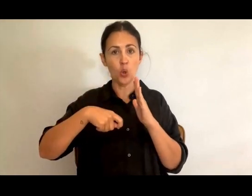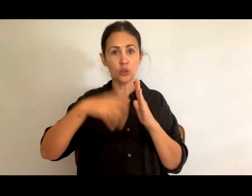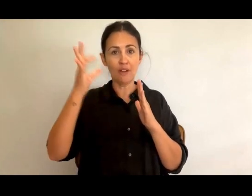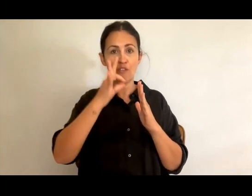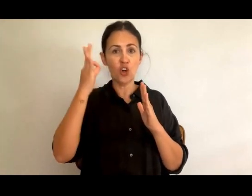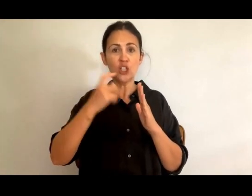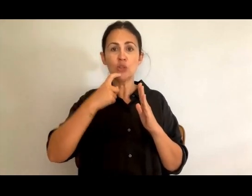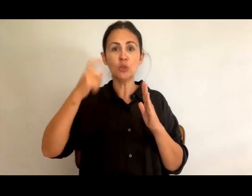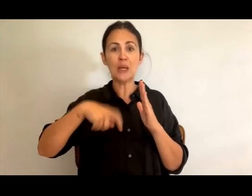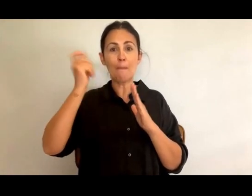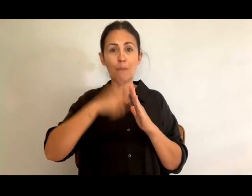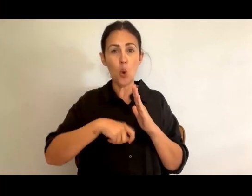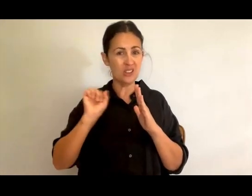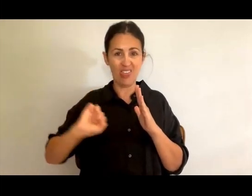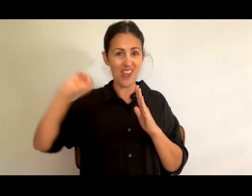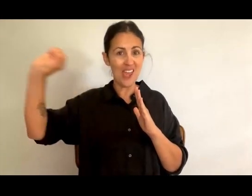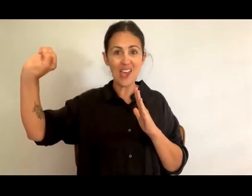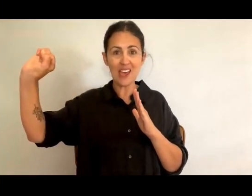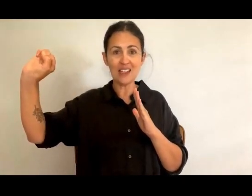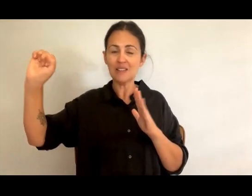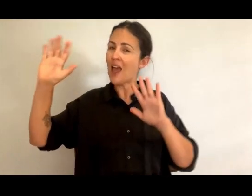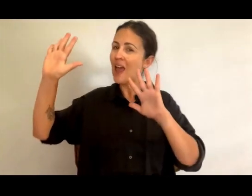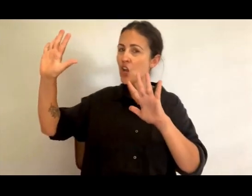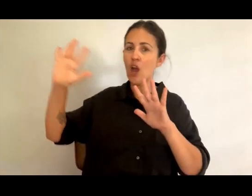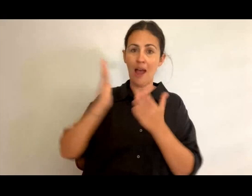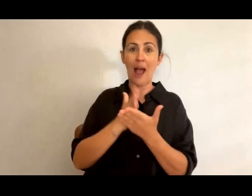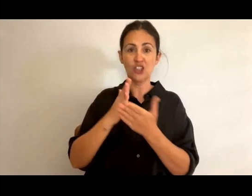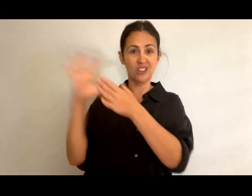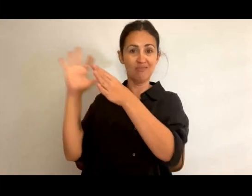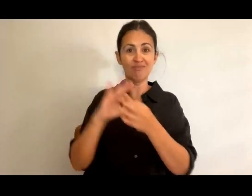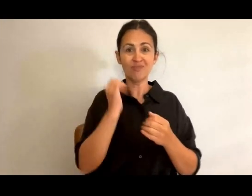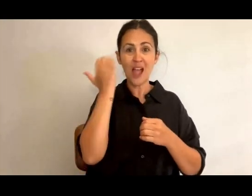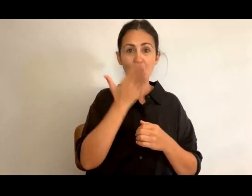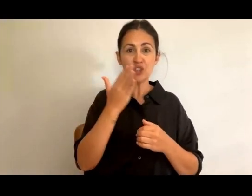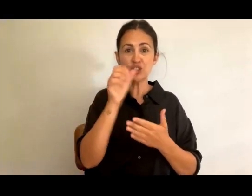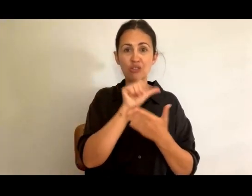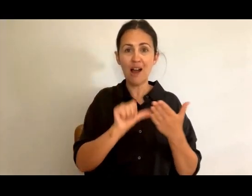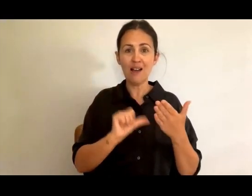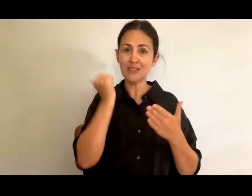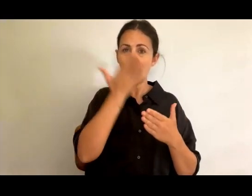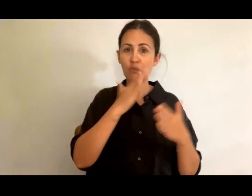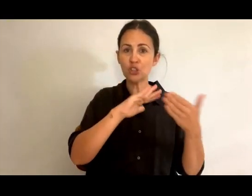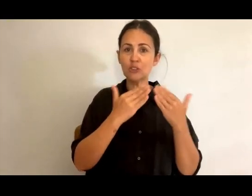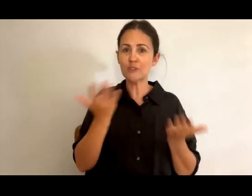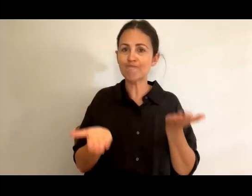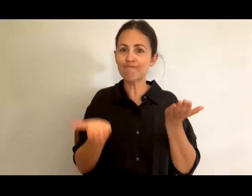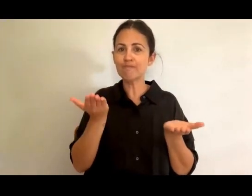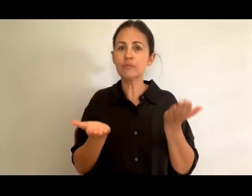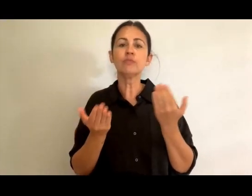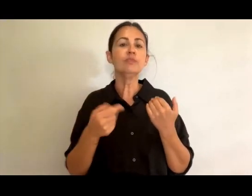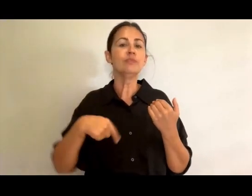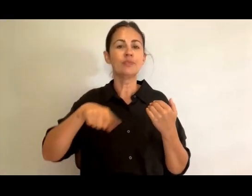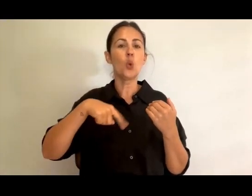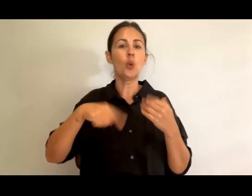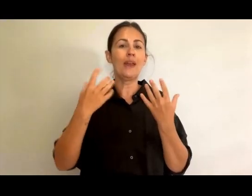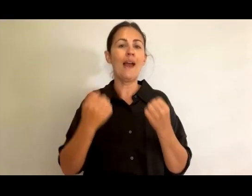and respectful in our practices towards that. The Australian Council for the Arts also has guidance for protocols for using First Nations